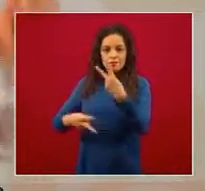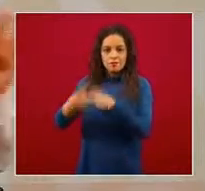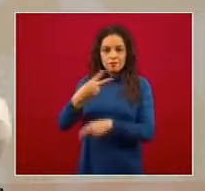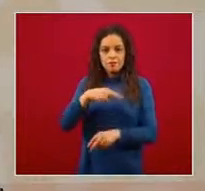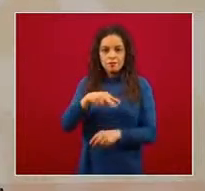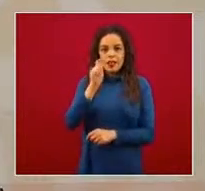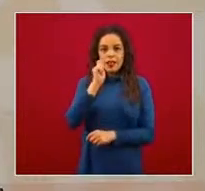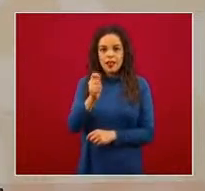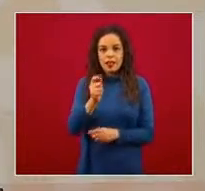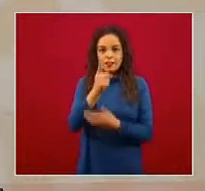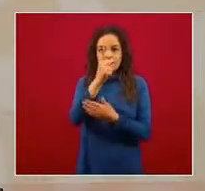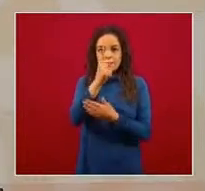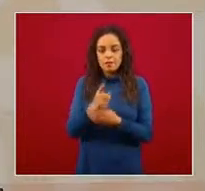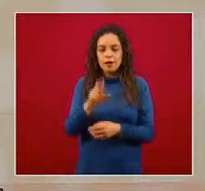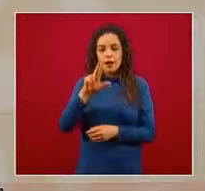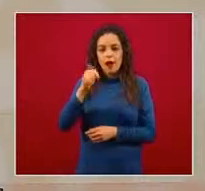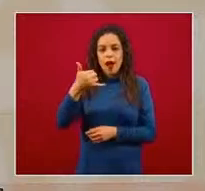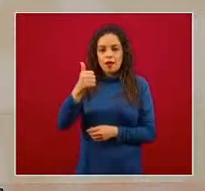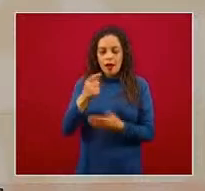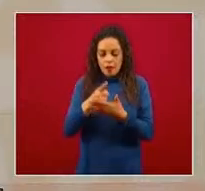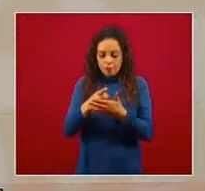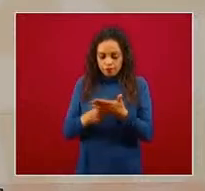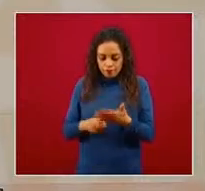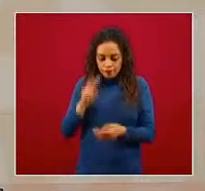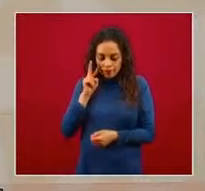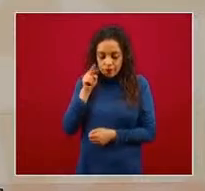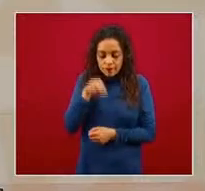And at the end, you'll see a strip.